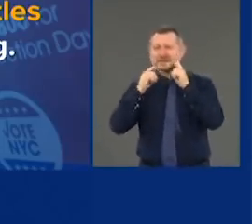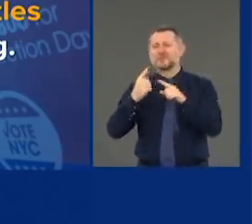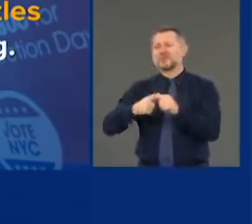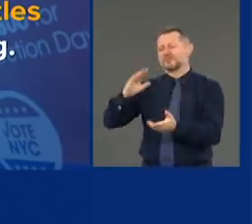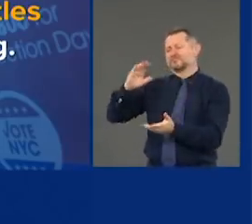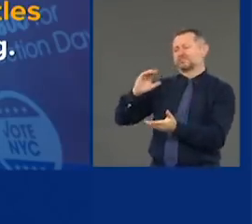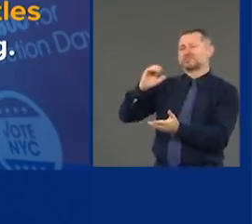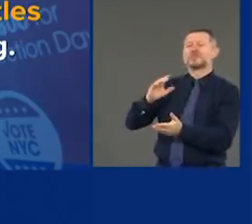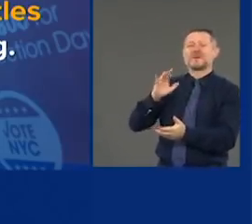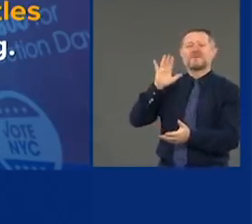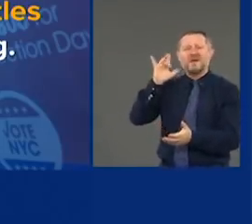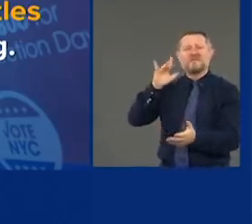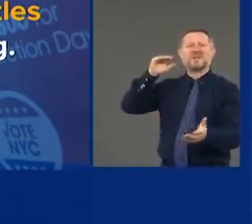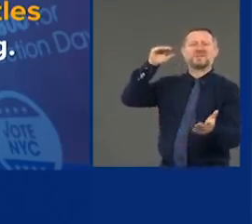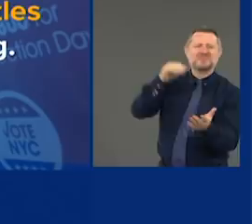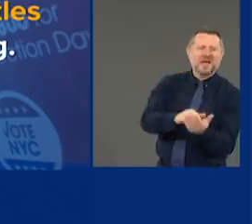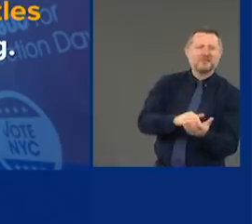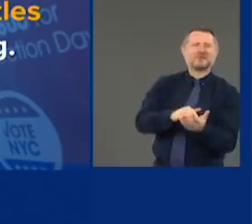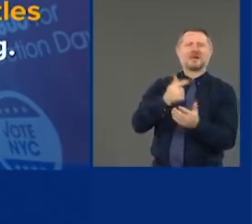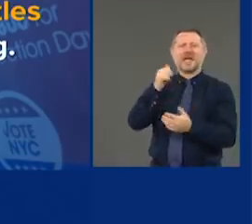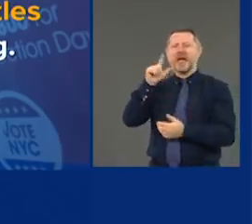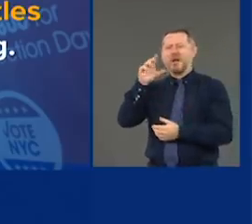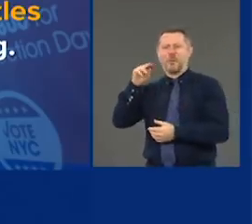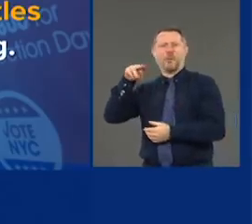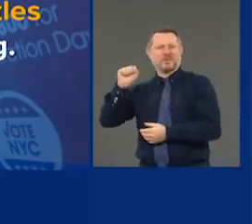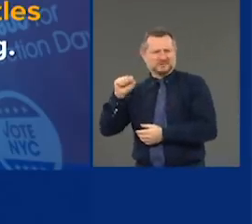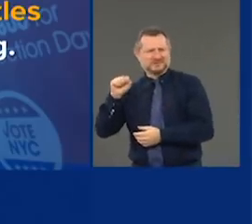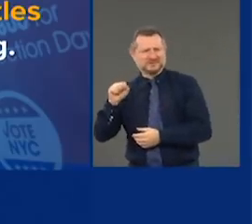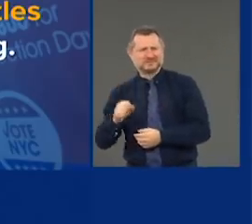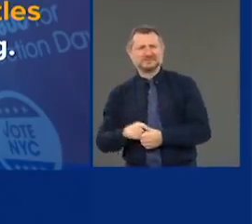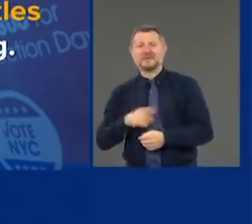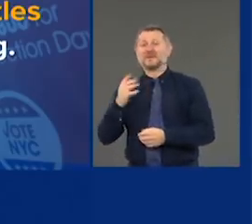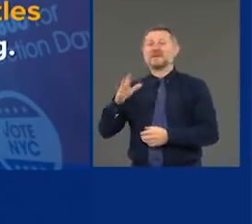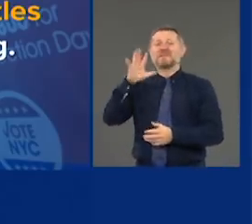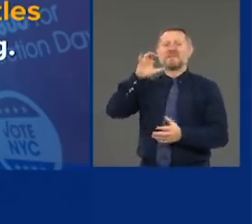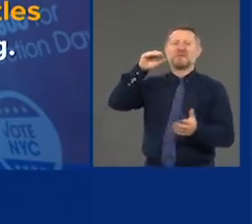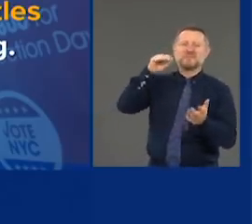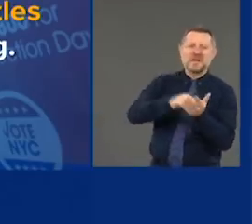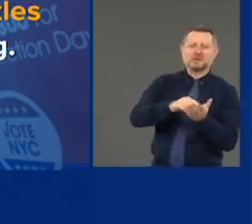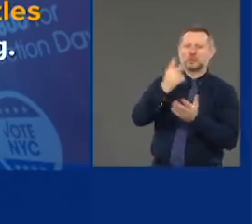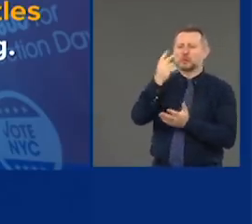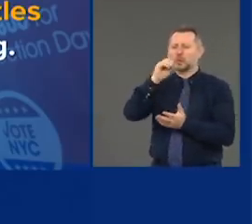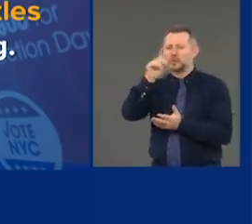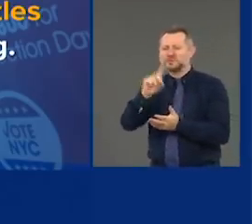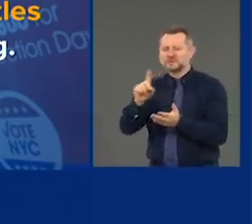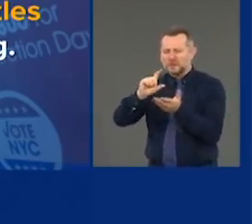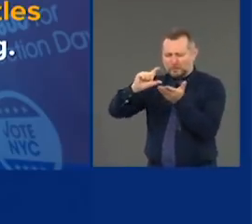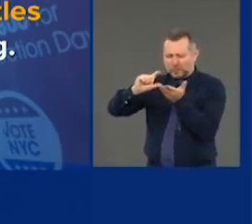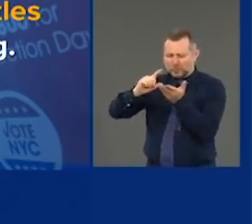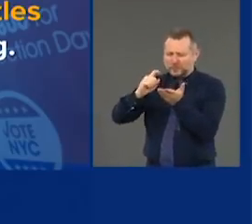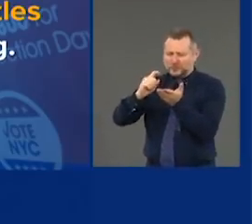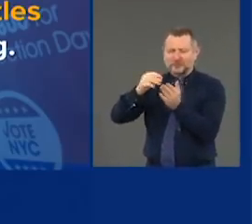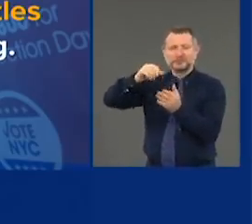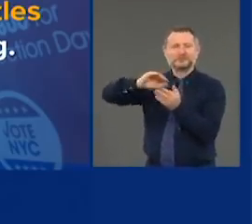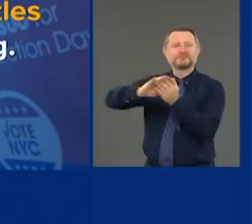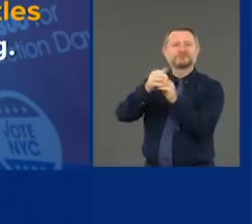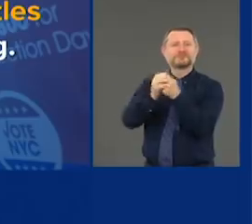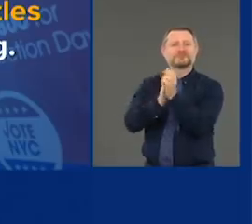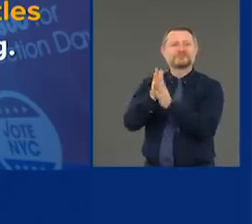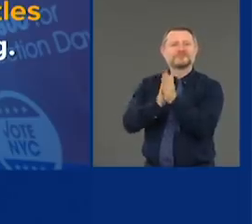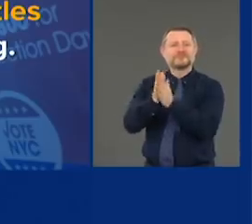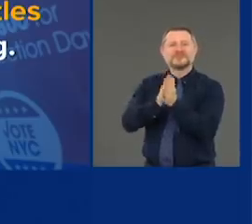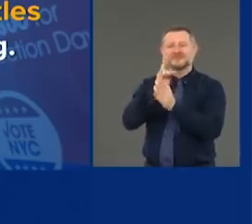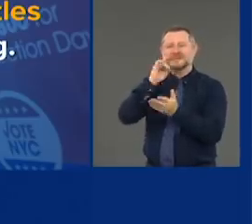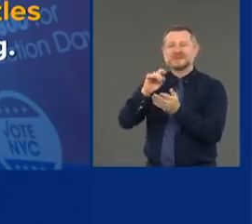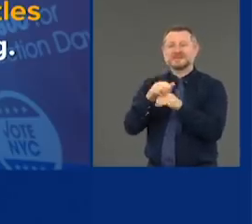sanitizer that we make in the state, 500,000 2-ounce bottles. I think after the ride on the subway, I have about 10 2-ounce